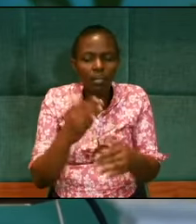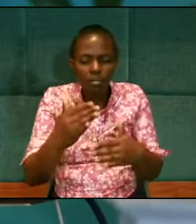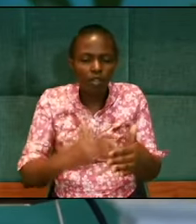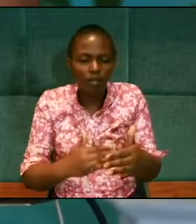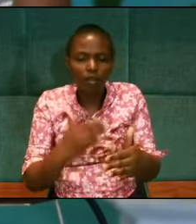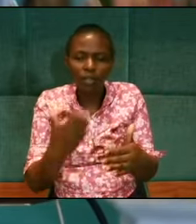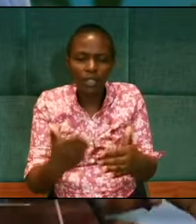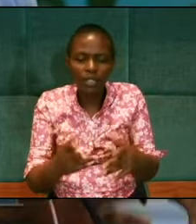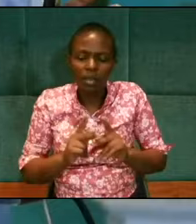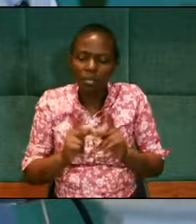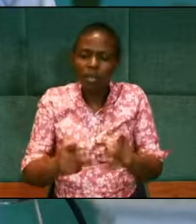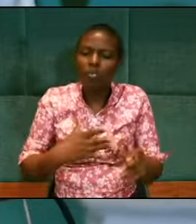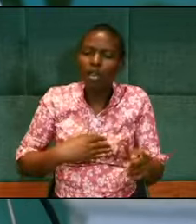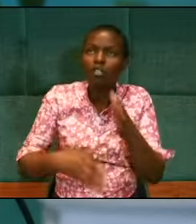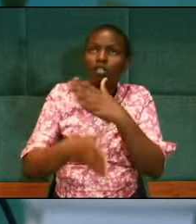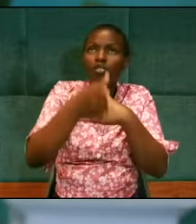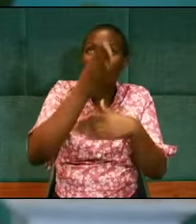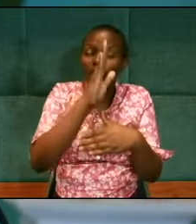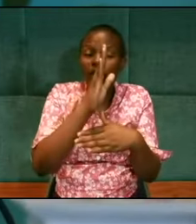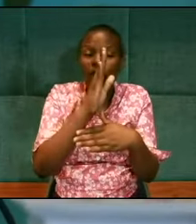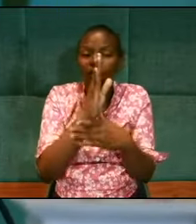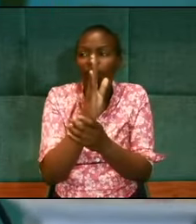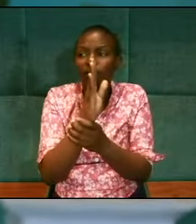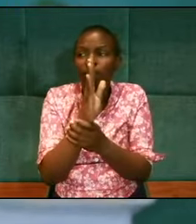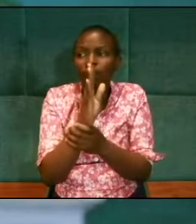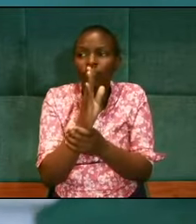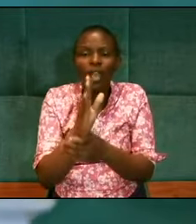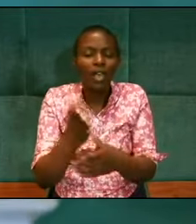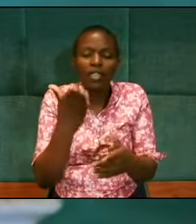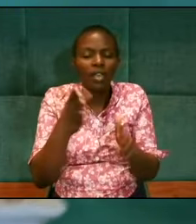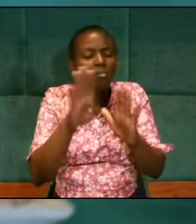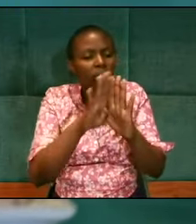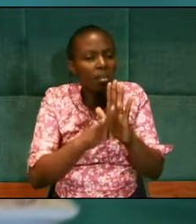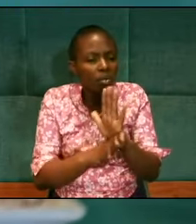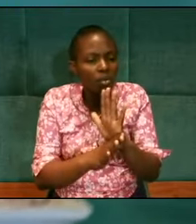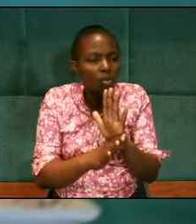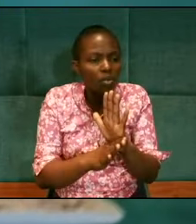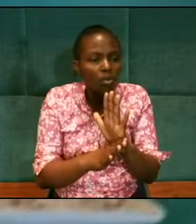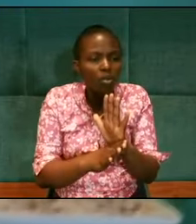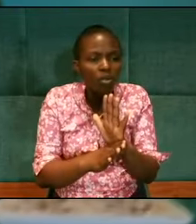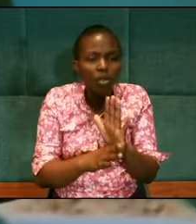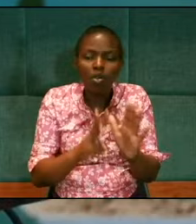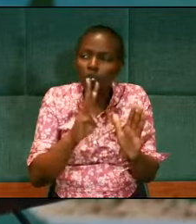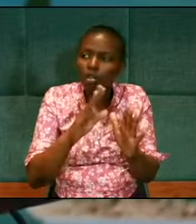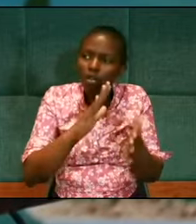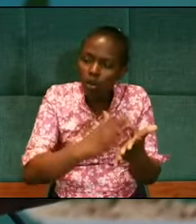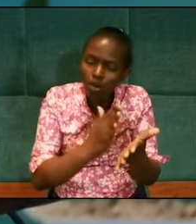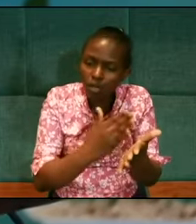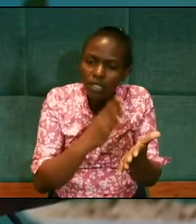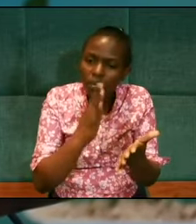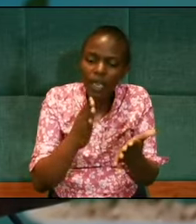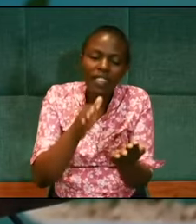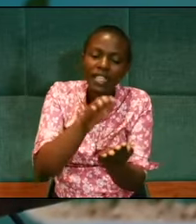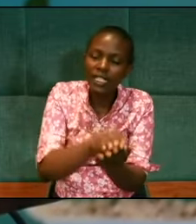ordinance? God's own ordinance. In other words, the Bible is going to be the framework of the